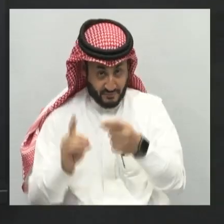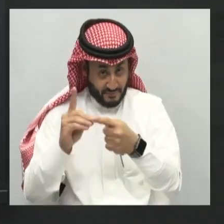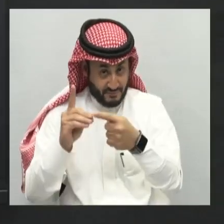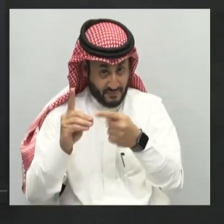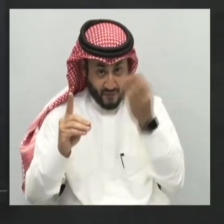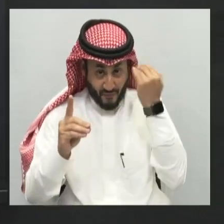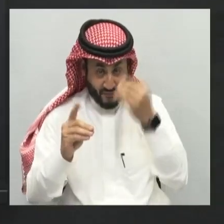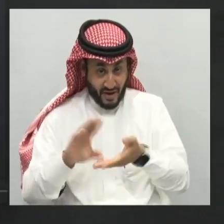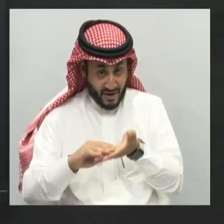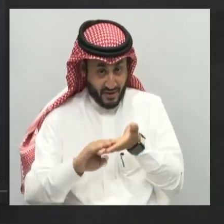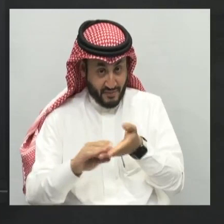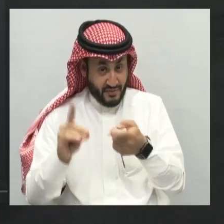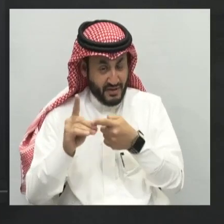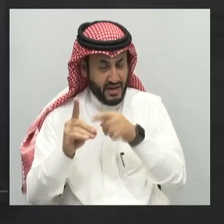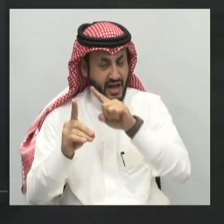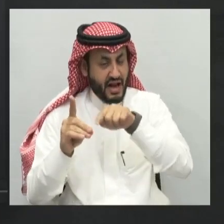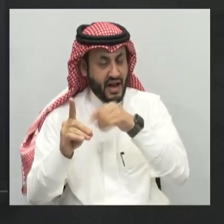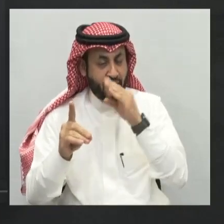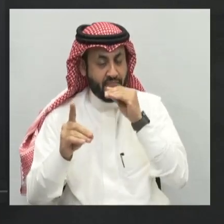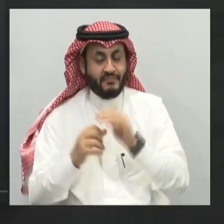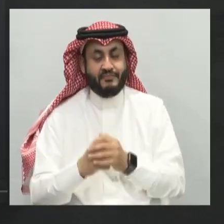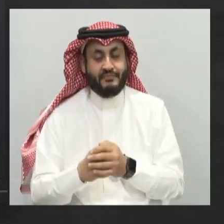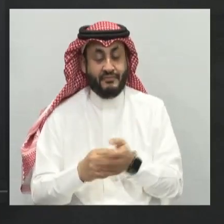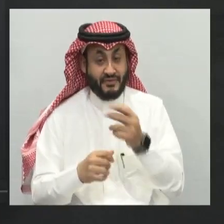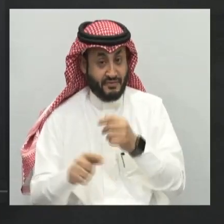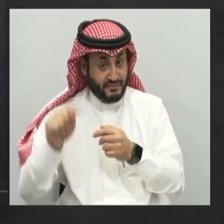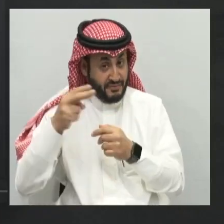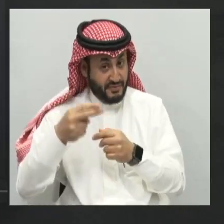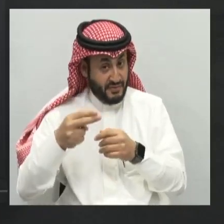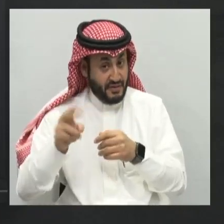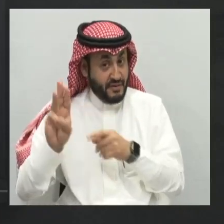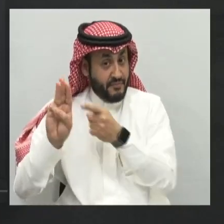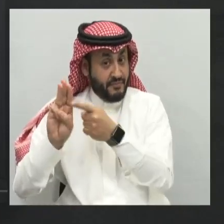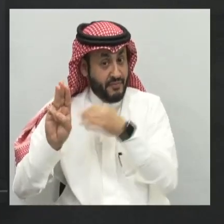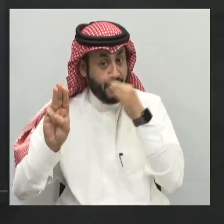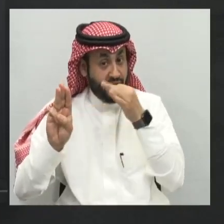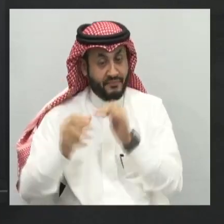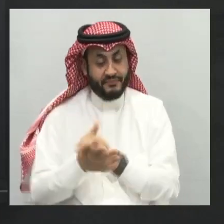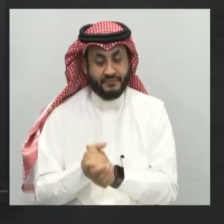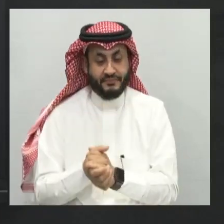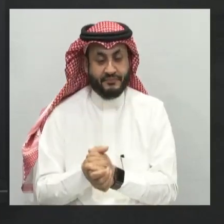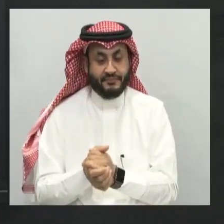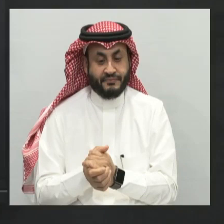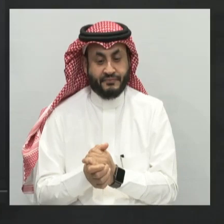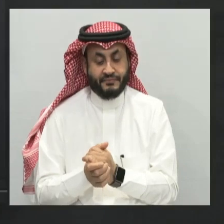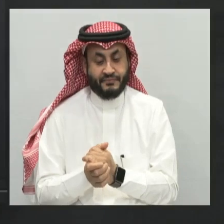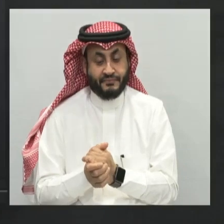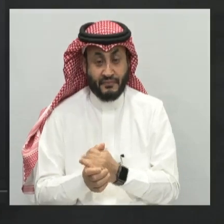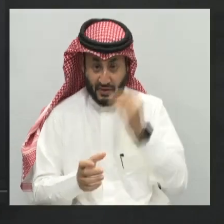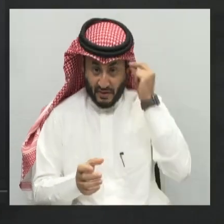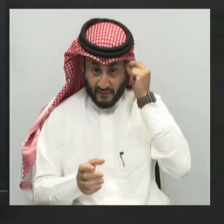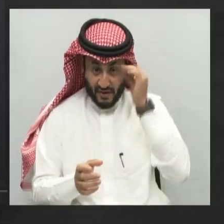there, but we don't say it. And the word Thursday has the th sound. We make sure that we say it correctly